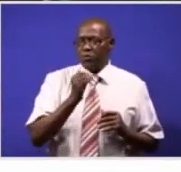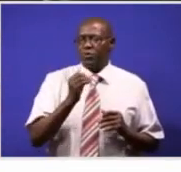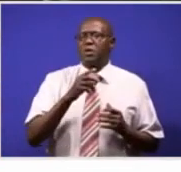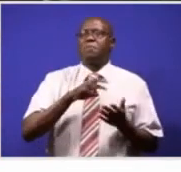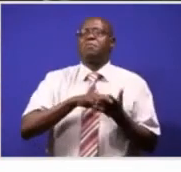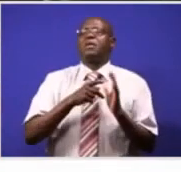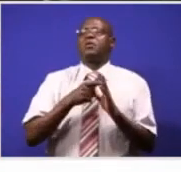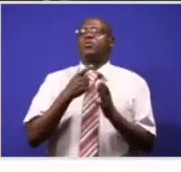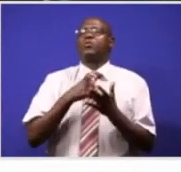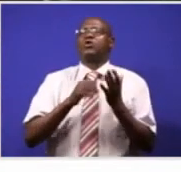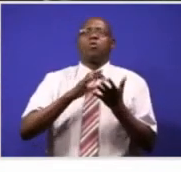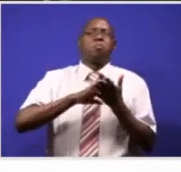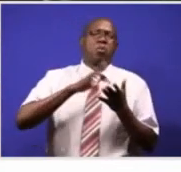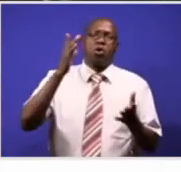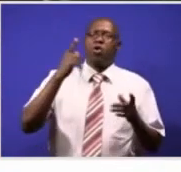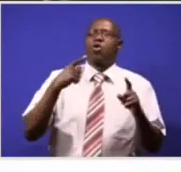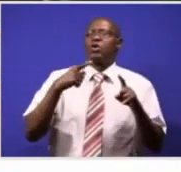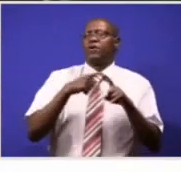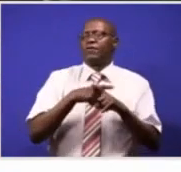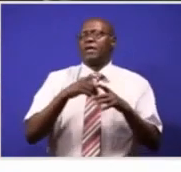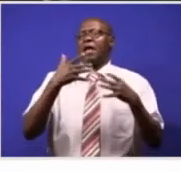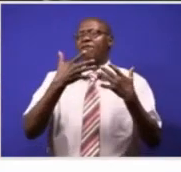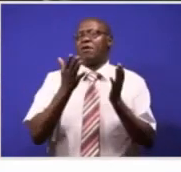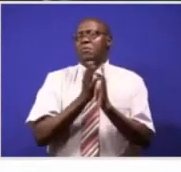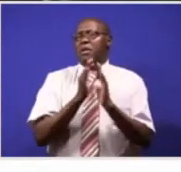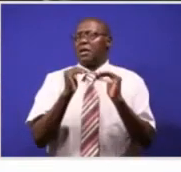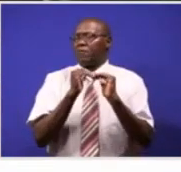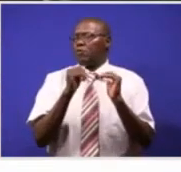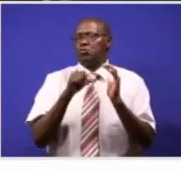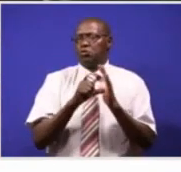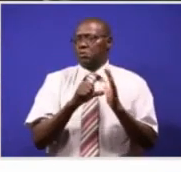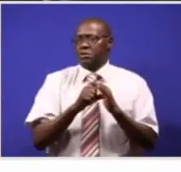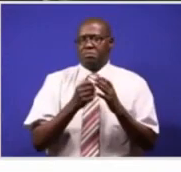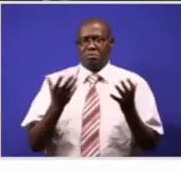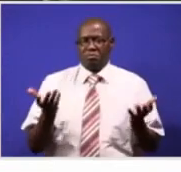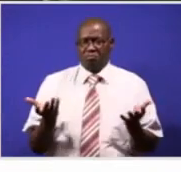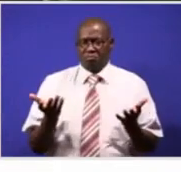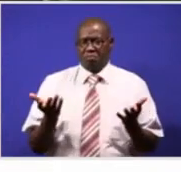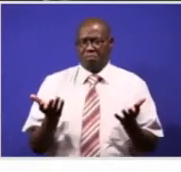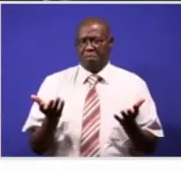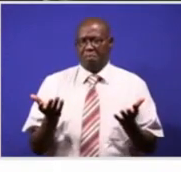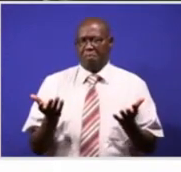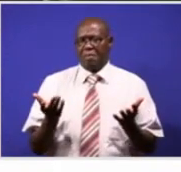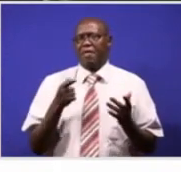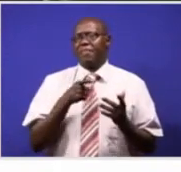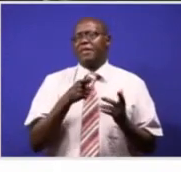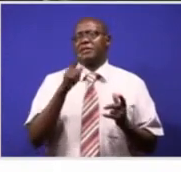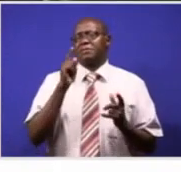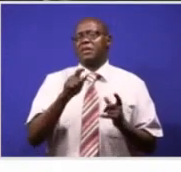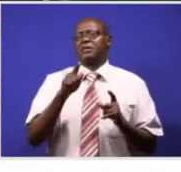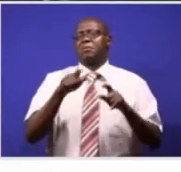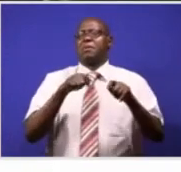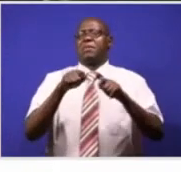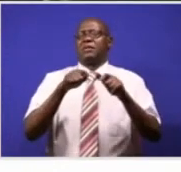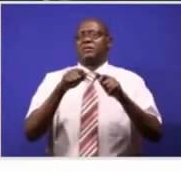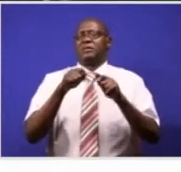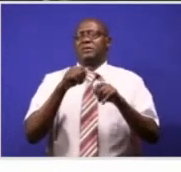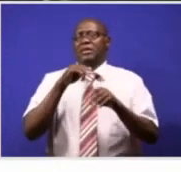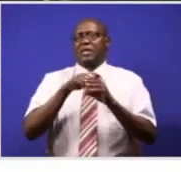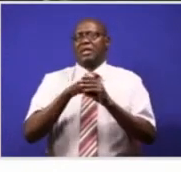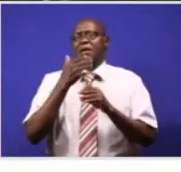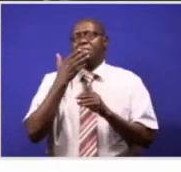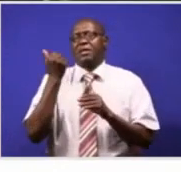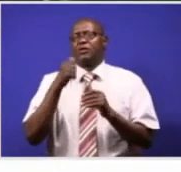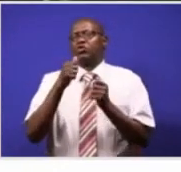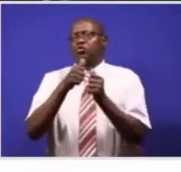it means more conflict at family level. So this needs to be managed in a better way